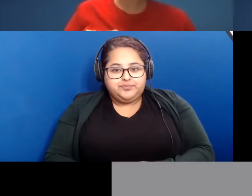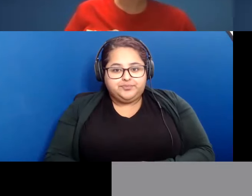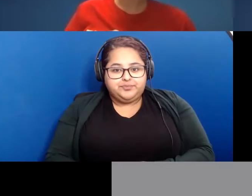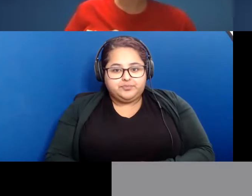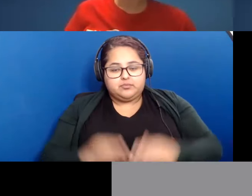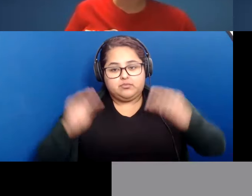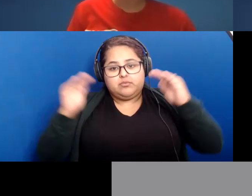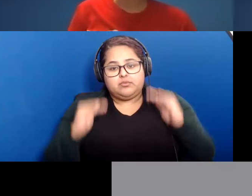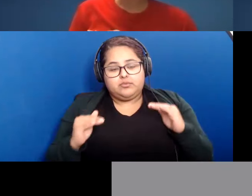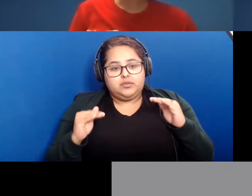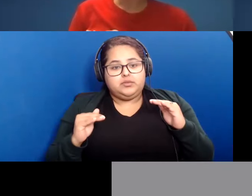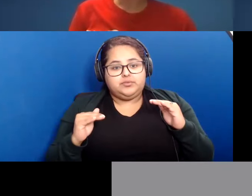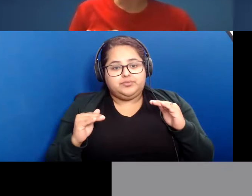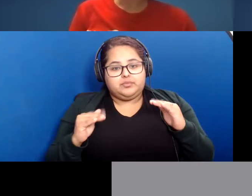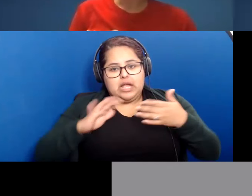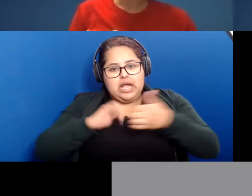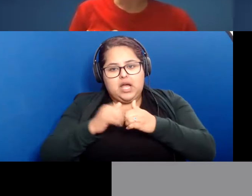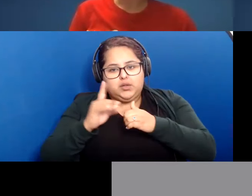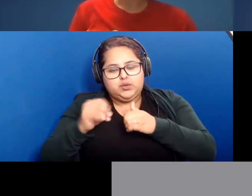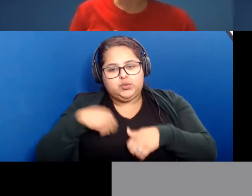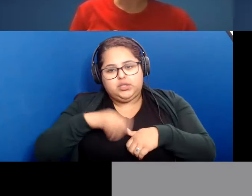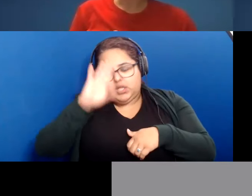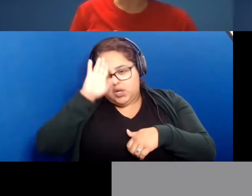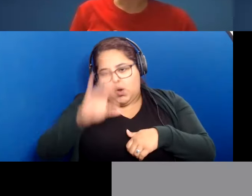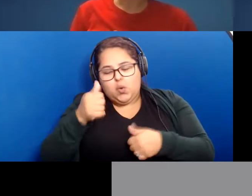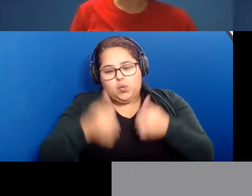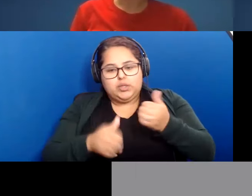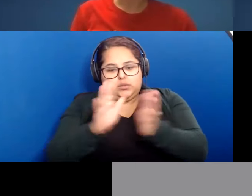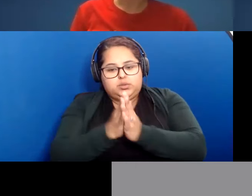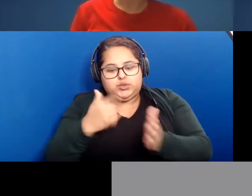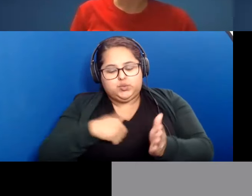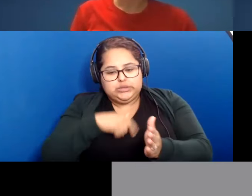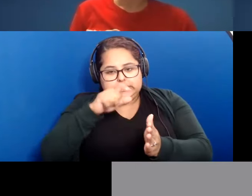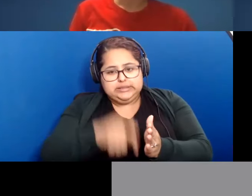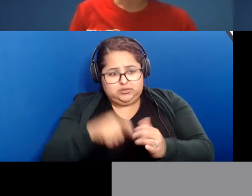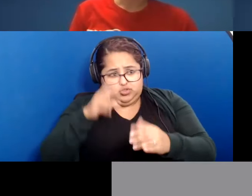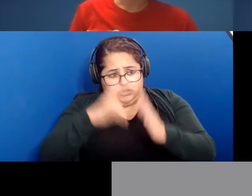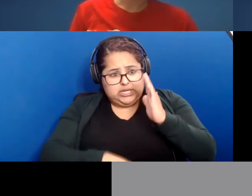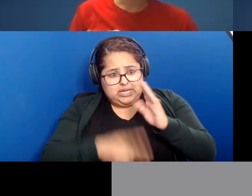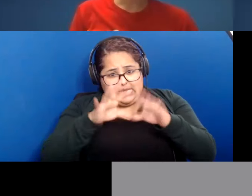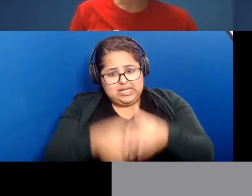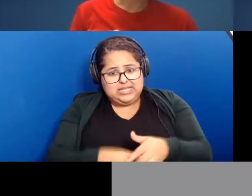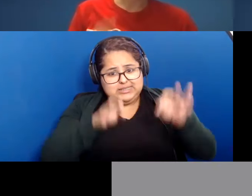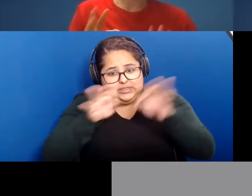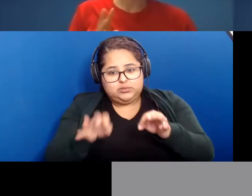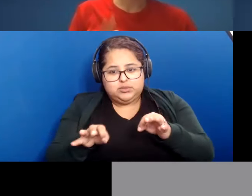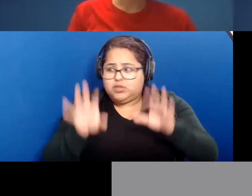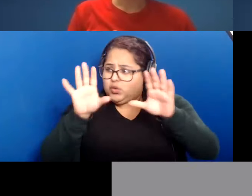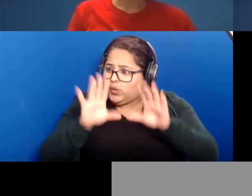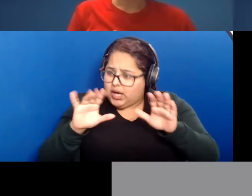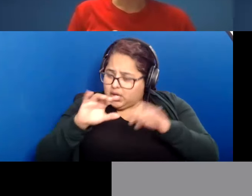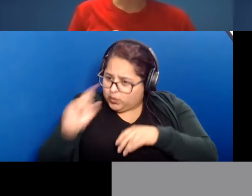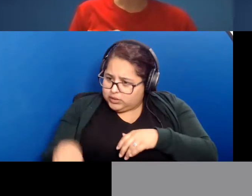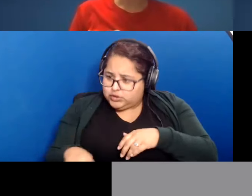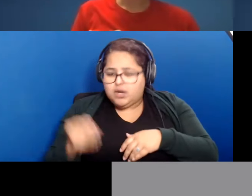Okay, next question. How do we know what books we need? Do we check our class description? Great question. There's